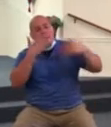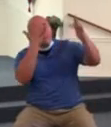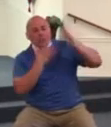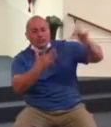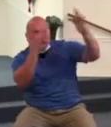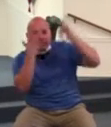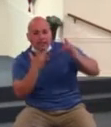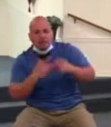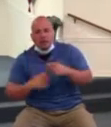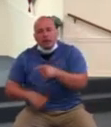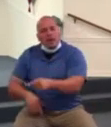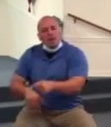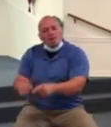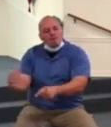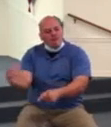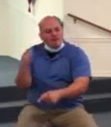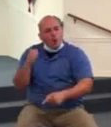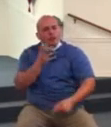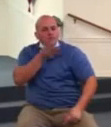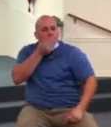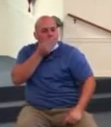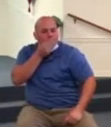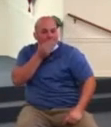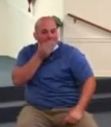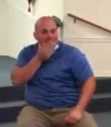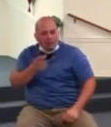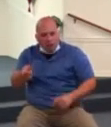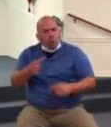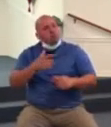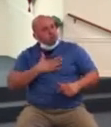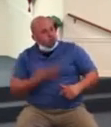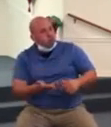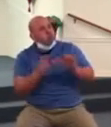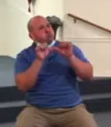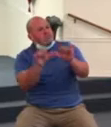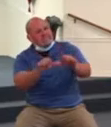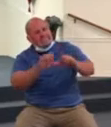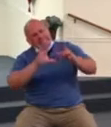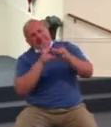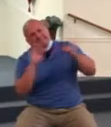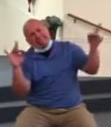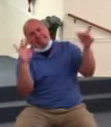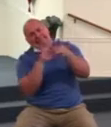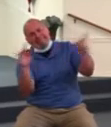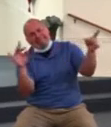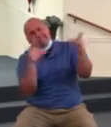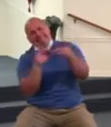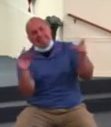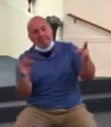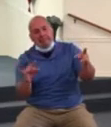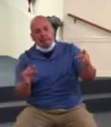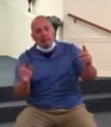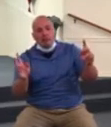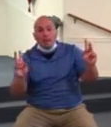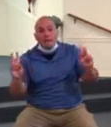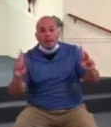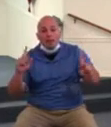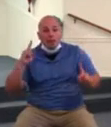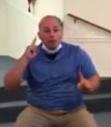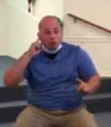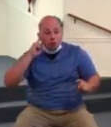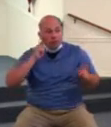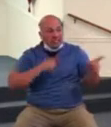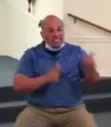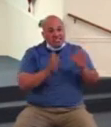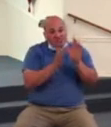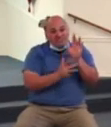when the people tried to make him stop. And Jesus heard him. And Jesus did what the man asked of him. He